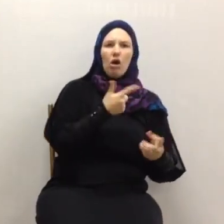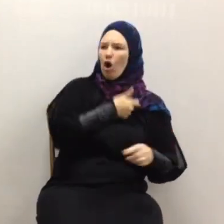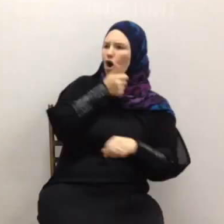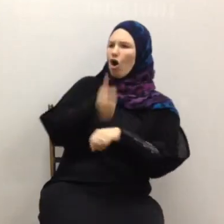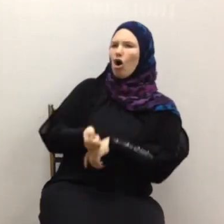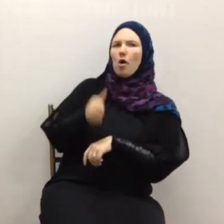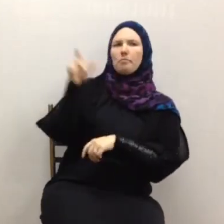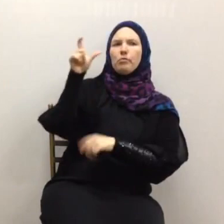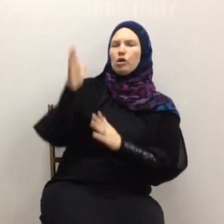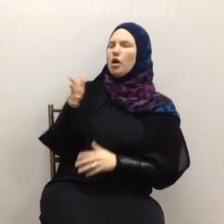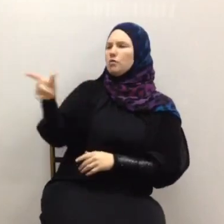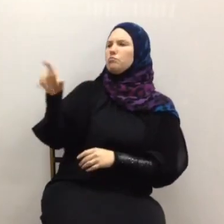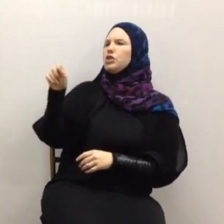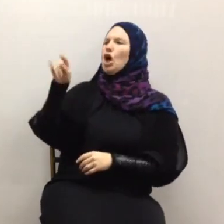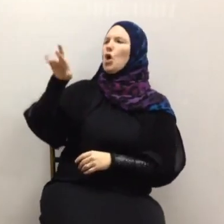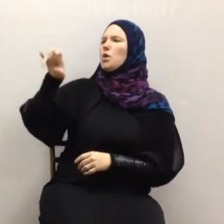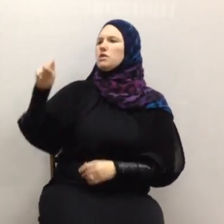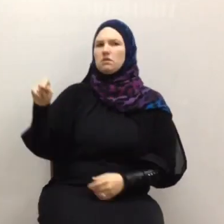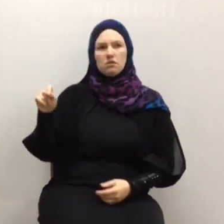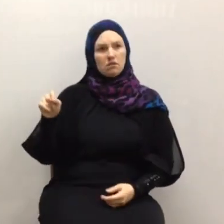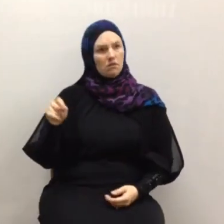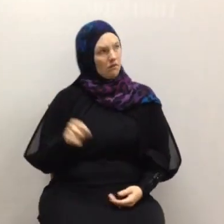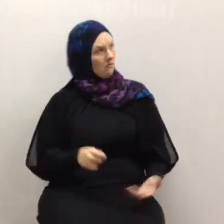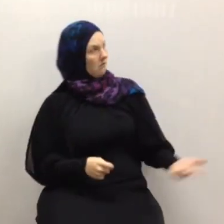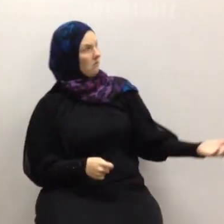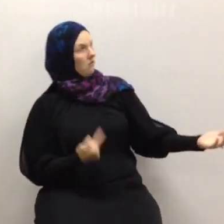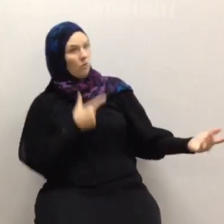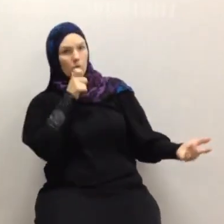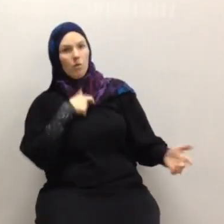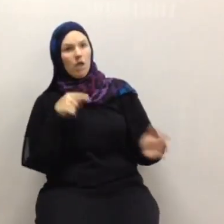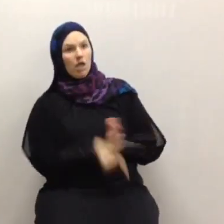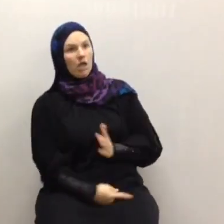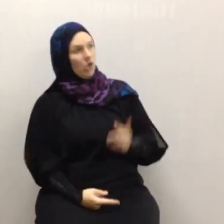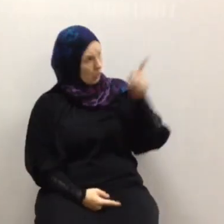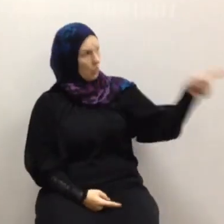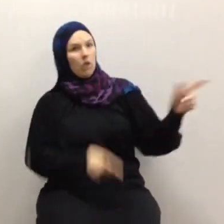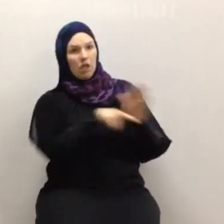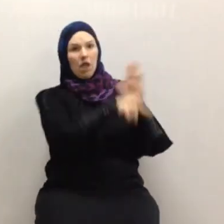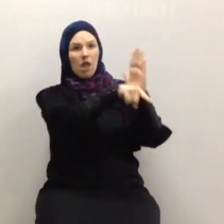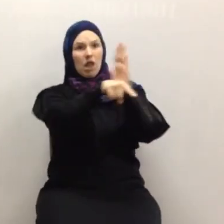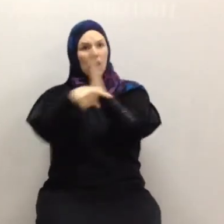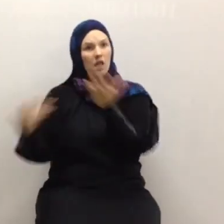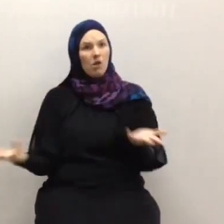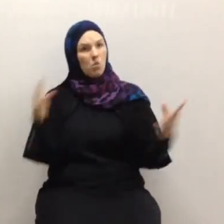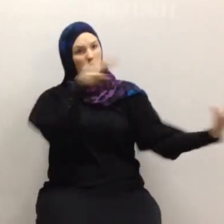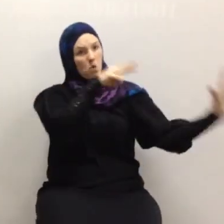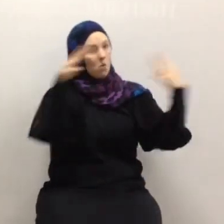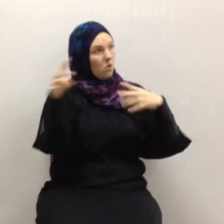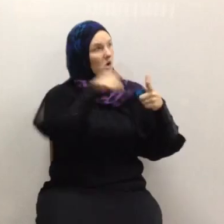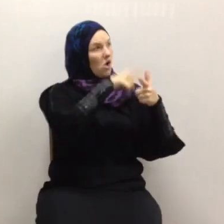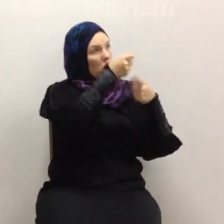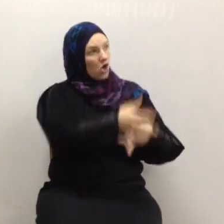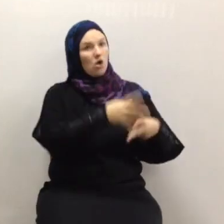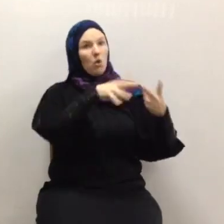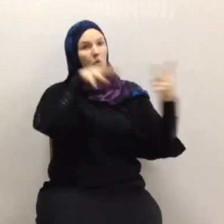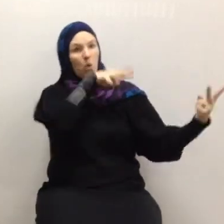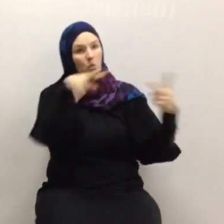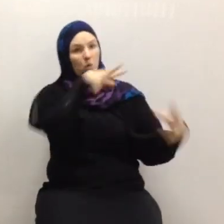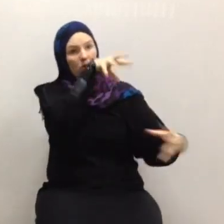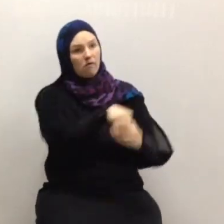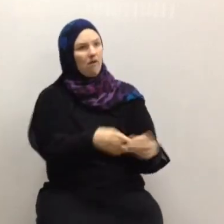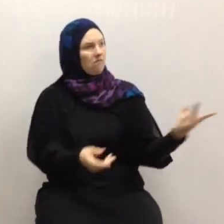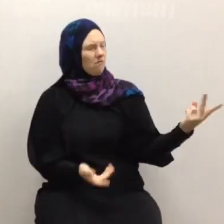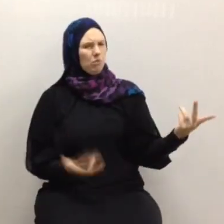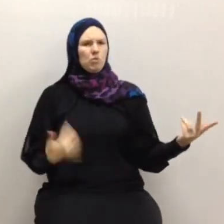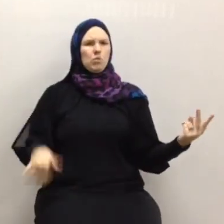It will take Muslims, if they continue to kill, which we don't agree with, if they continue to use